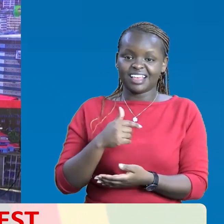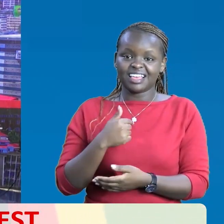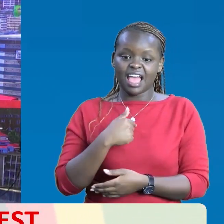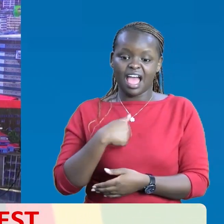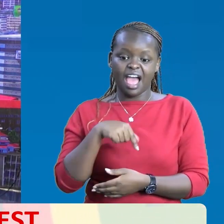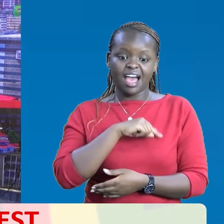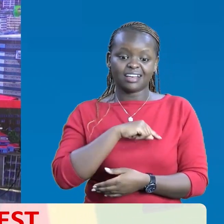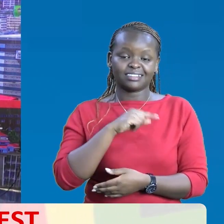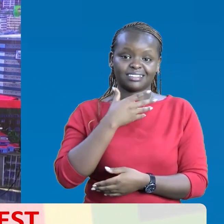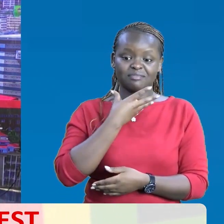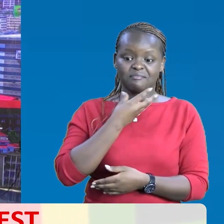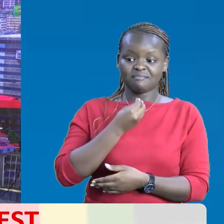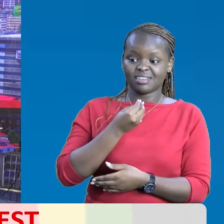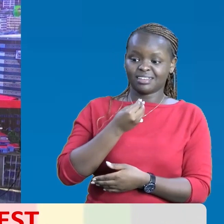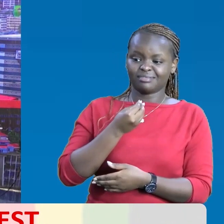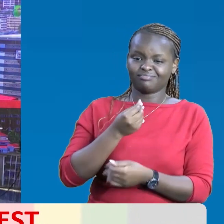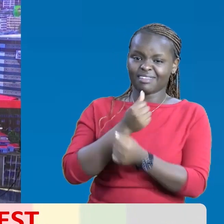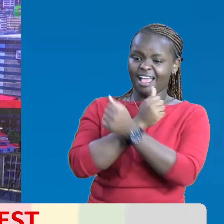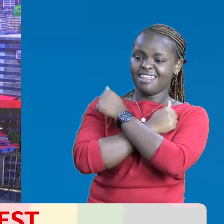tutaki utoto.